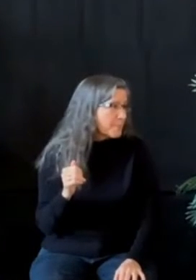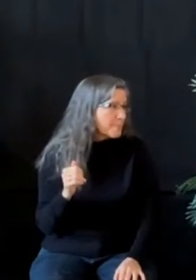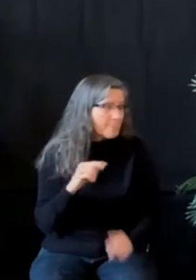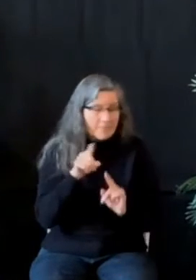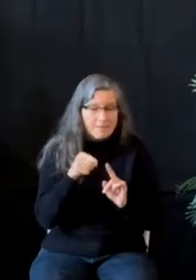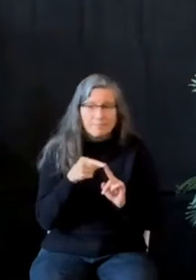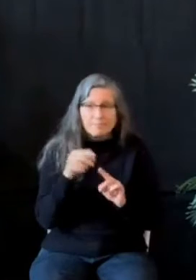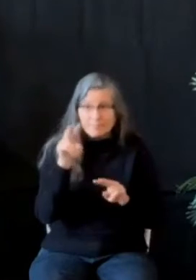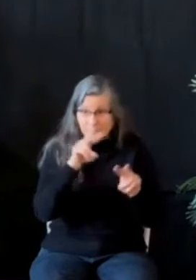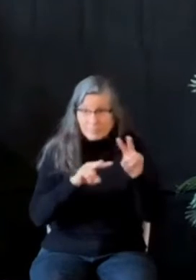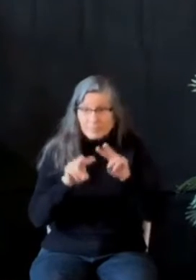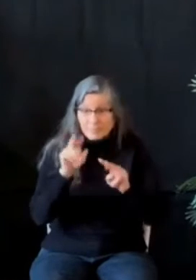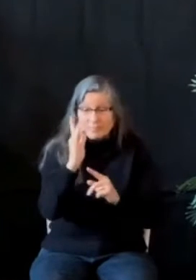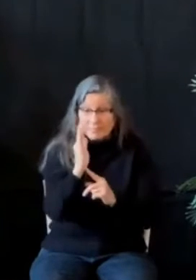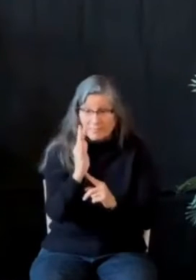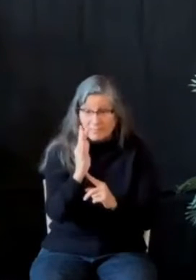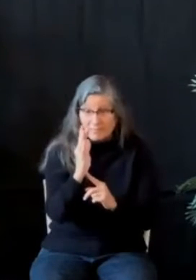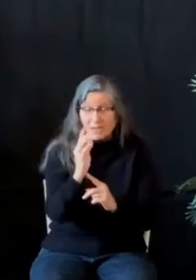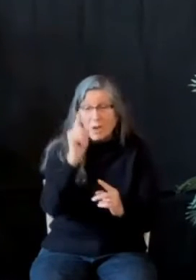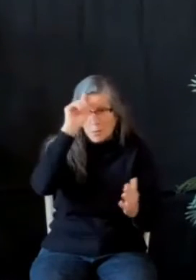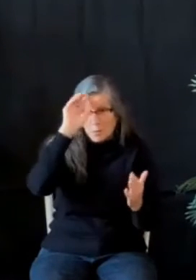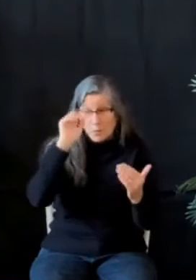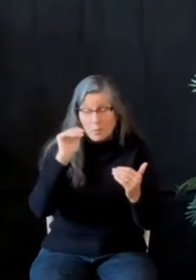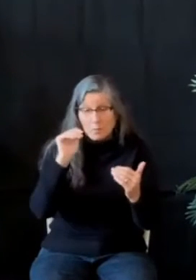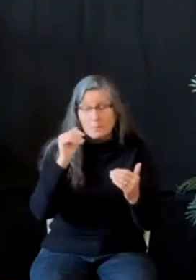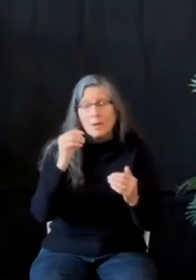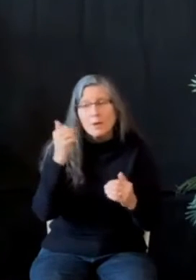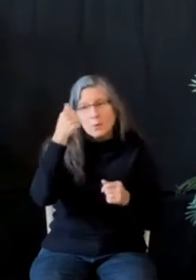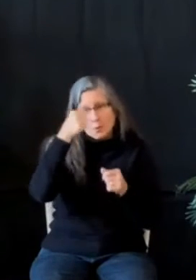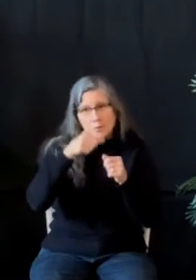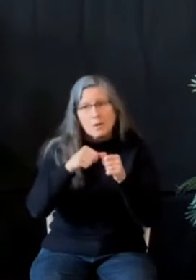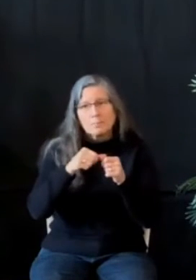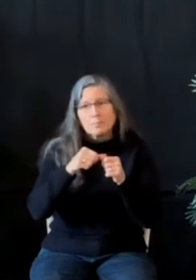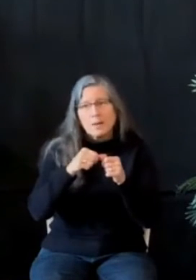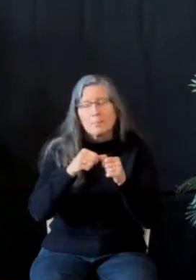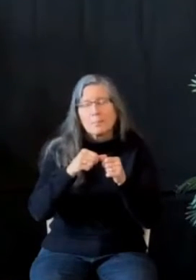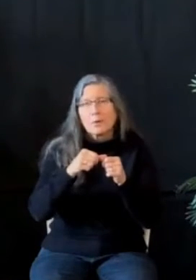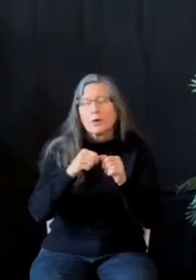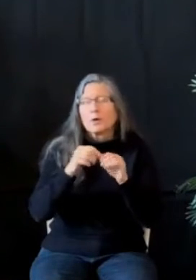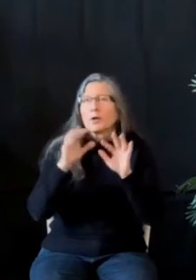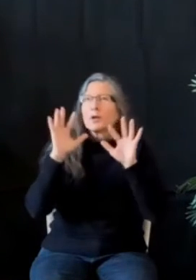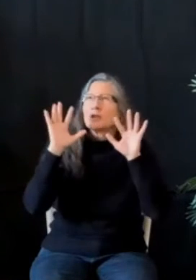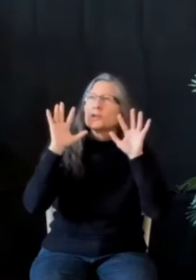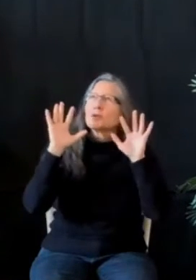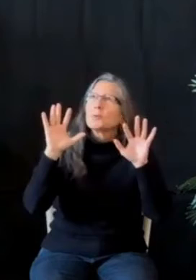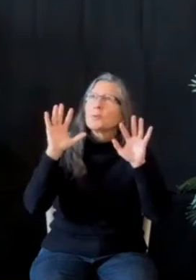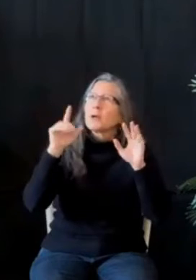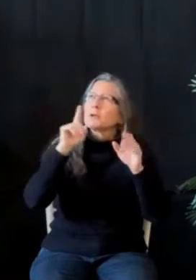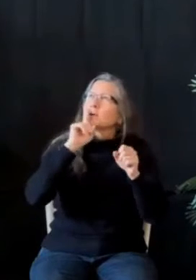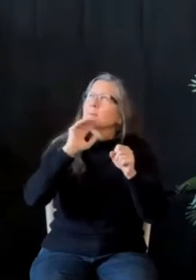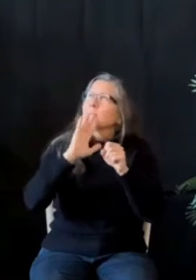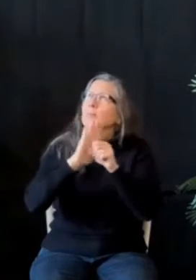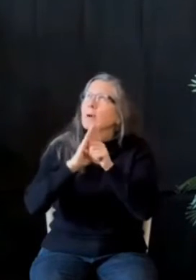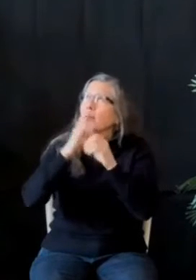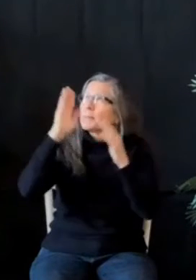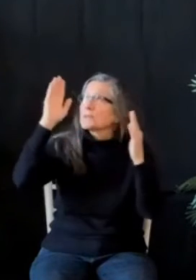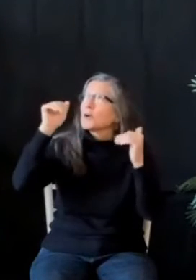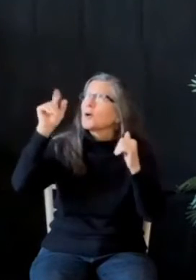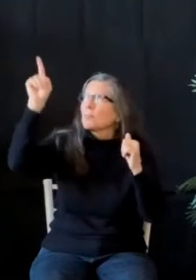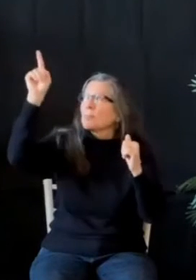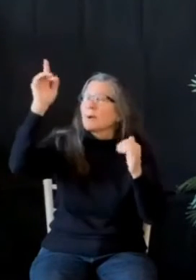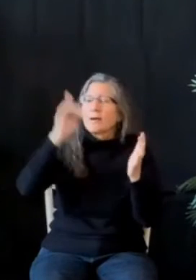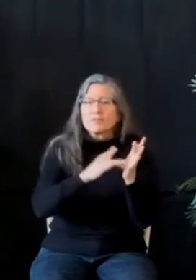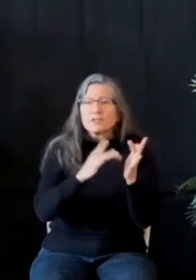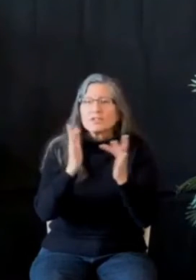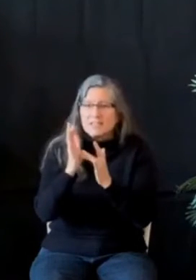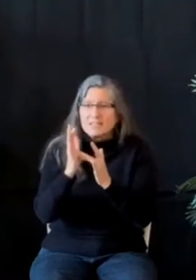When we look at the candle of hope, we remember the wonder and the promise and the hope of Jesus that he gives to all